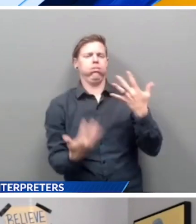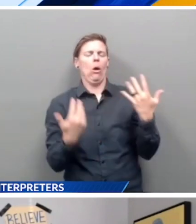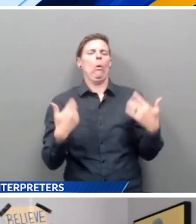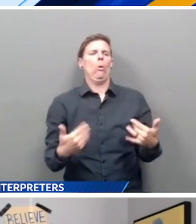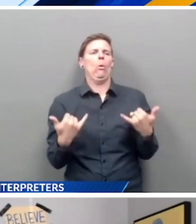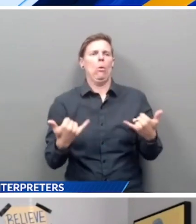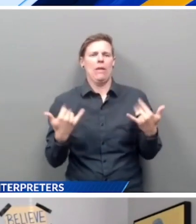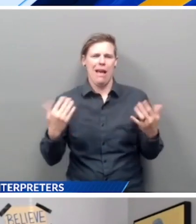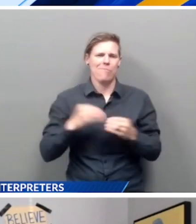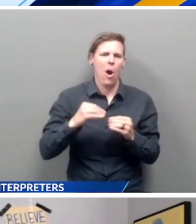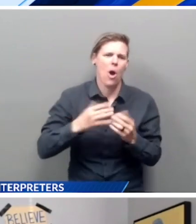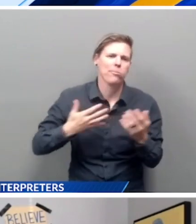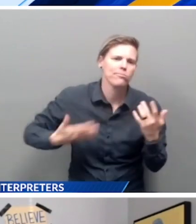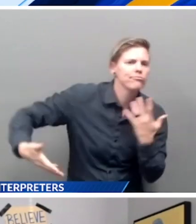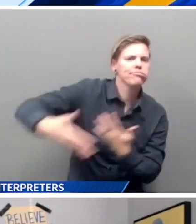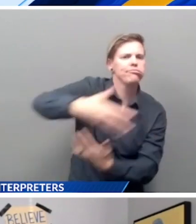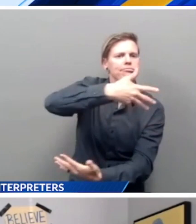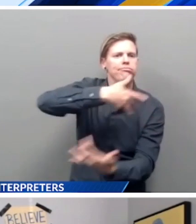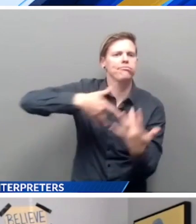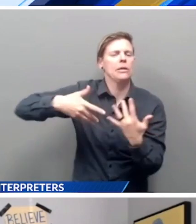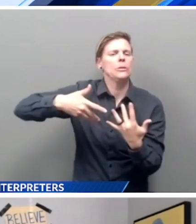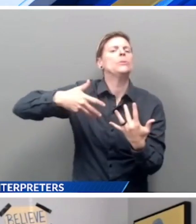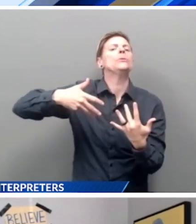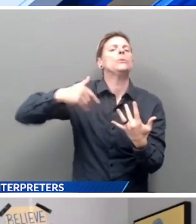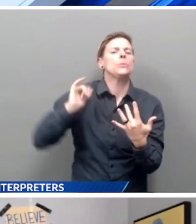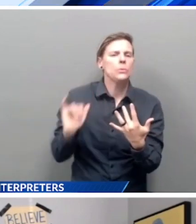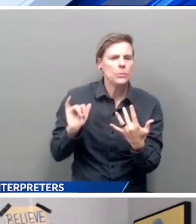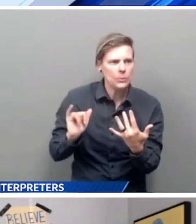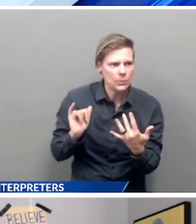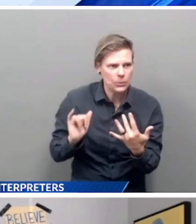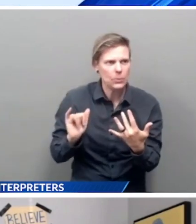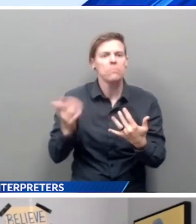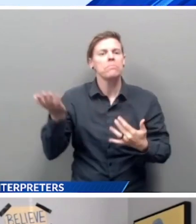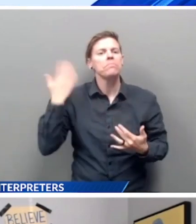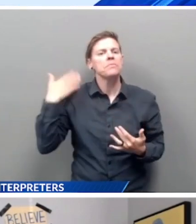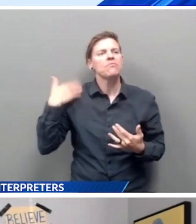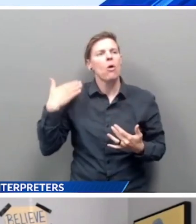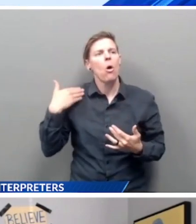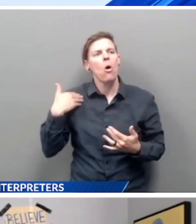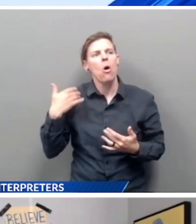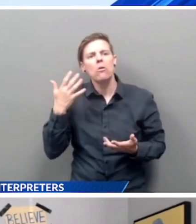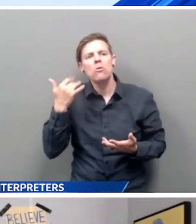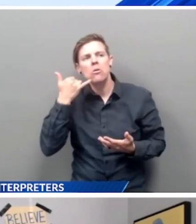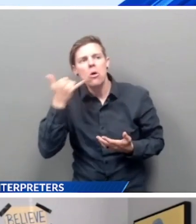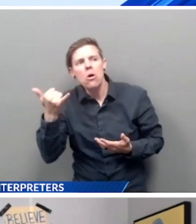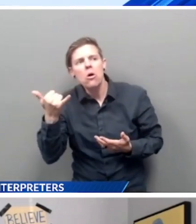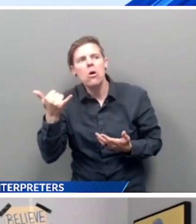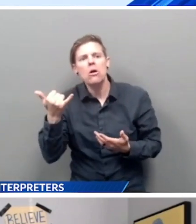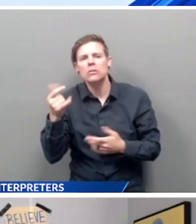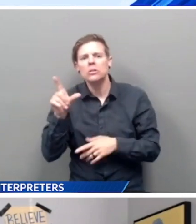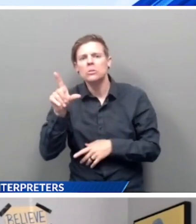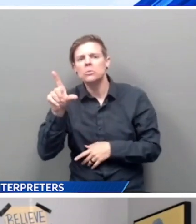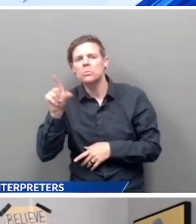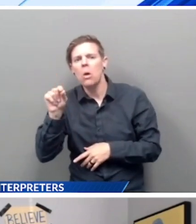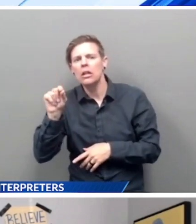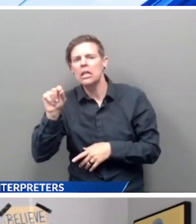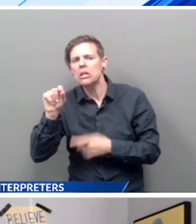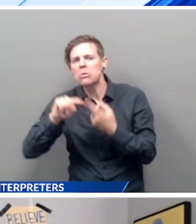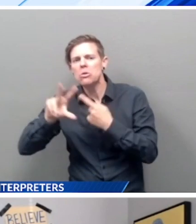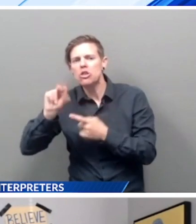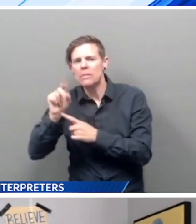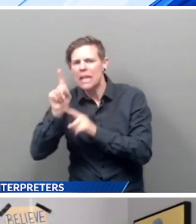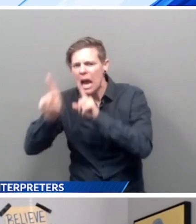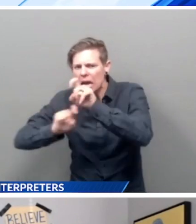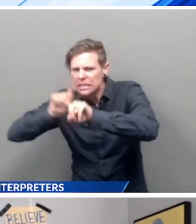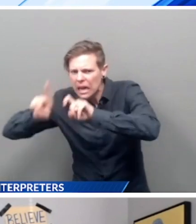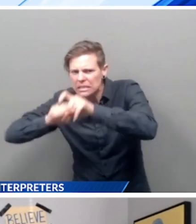take maybe like, I don't know, like 20 to 40 minutes to do an interview and identify contacts